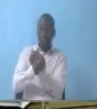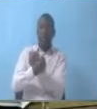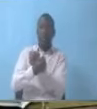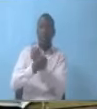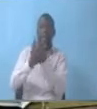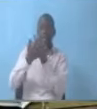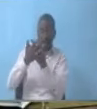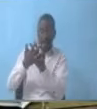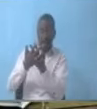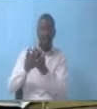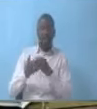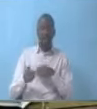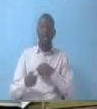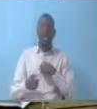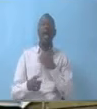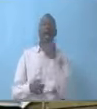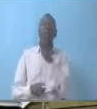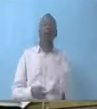times.